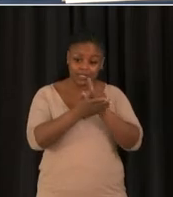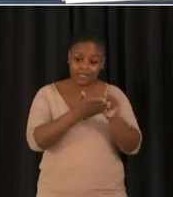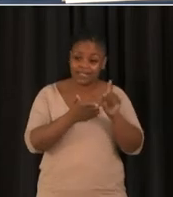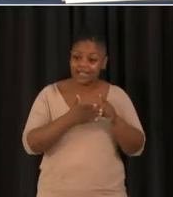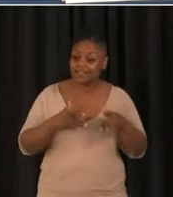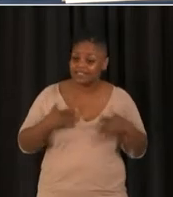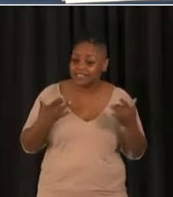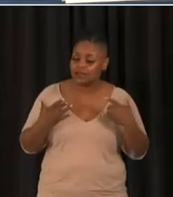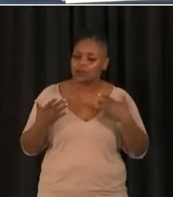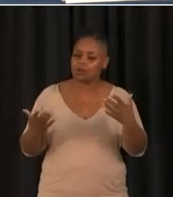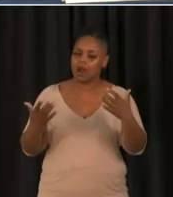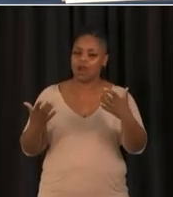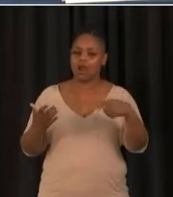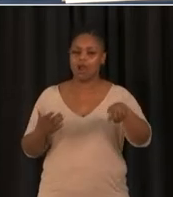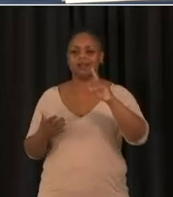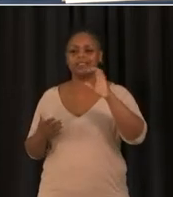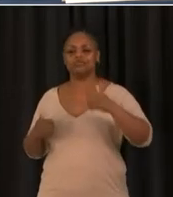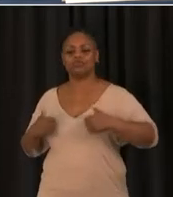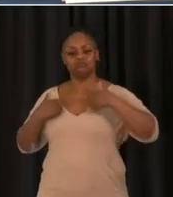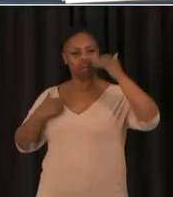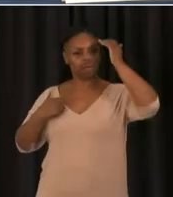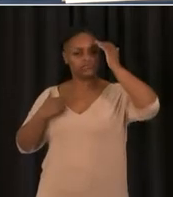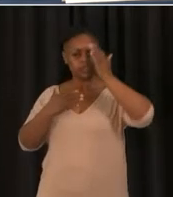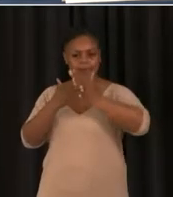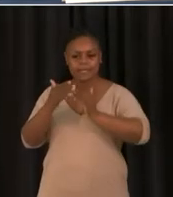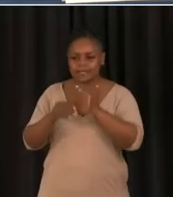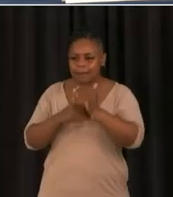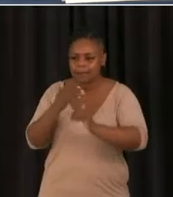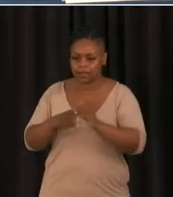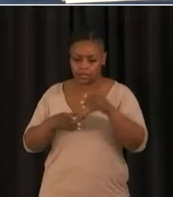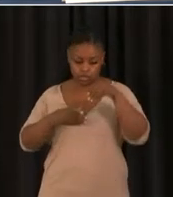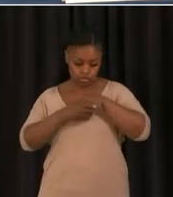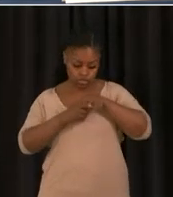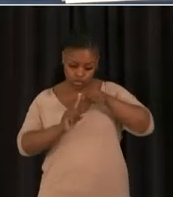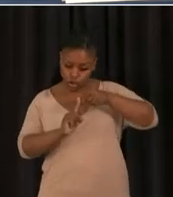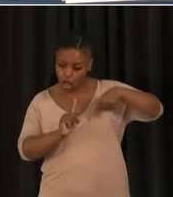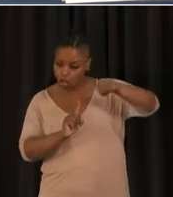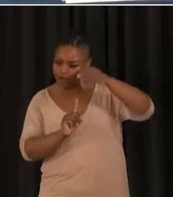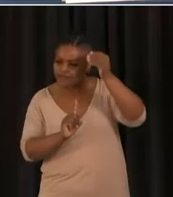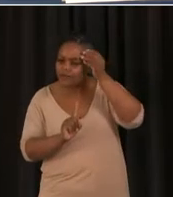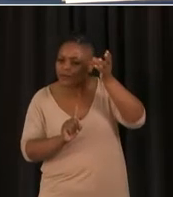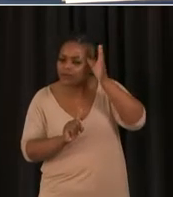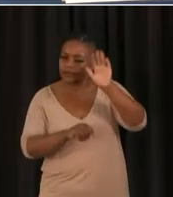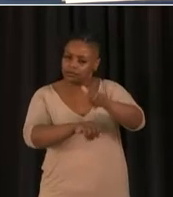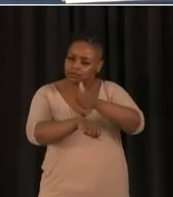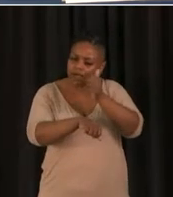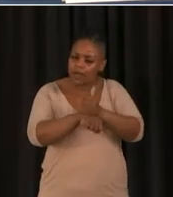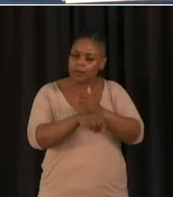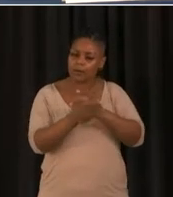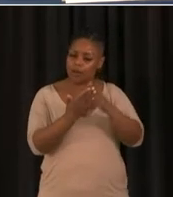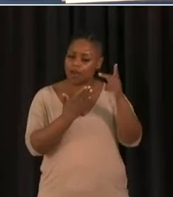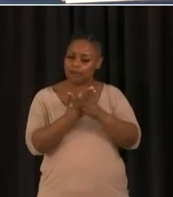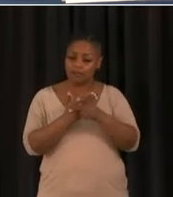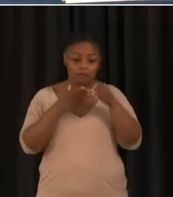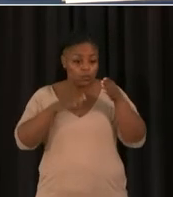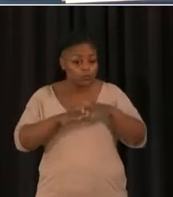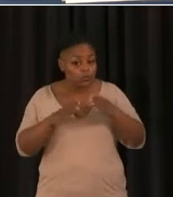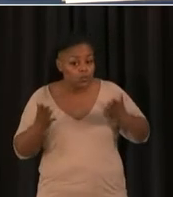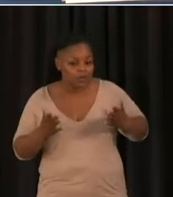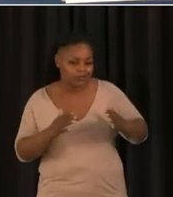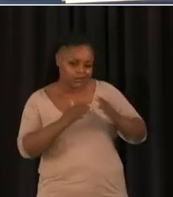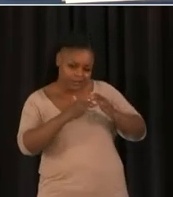through our DC BizCap program. And lastly, I want residents to know that at the department, we're doing